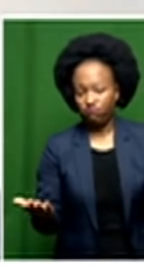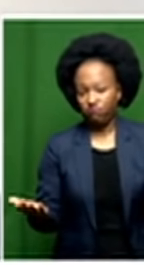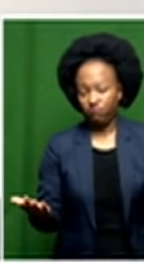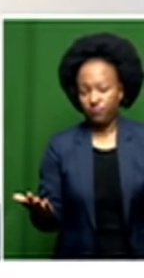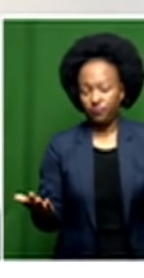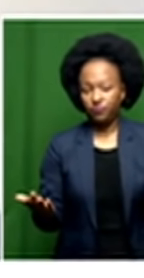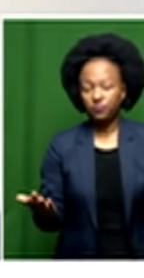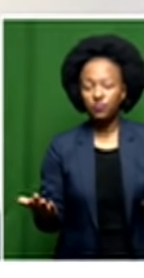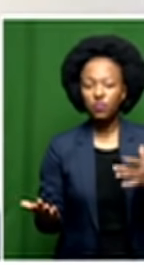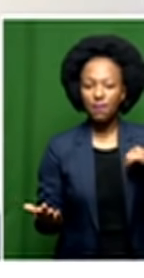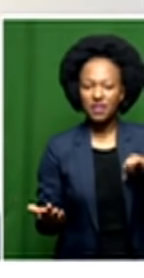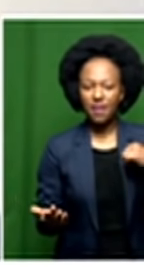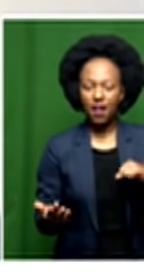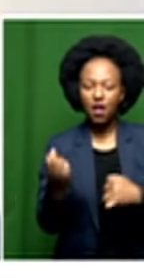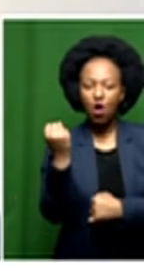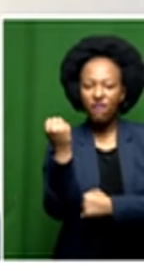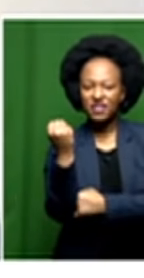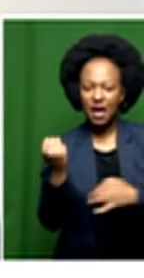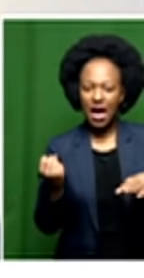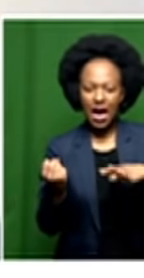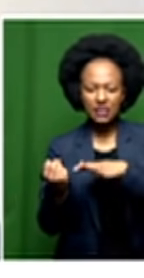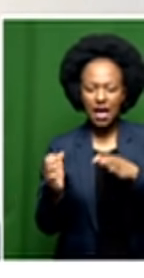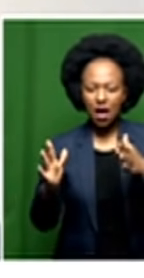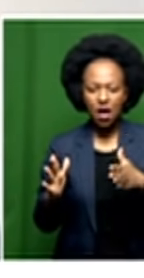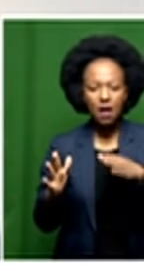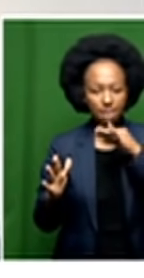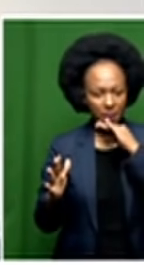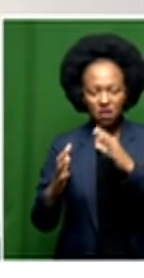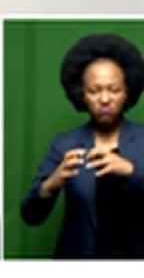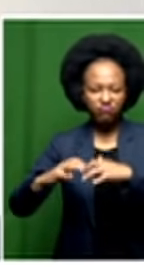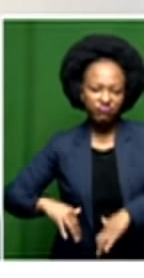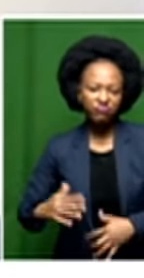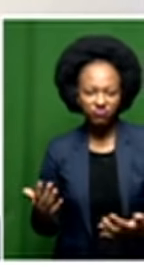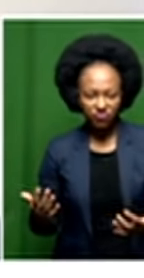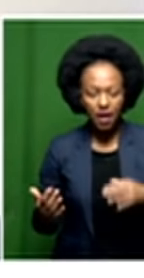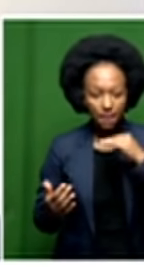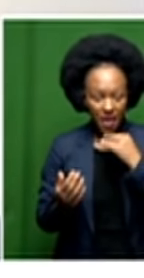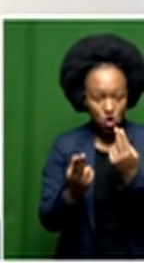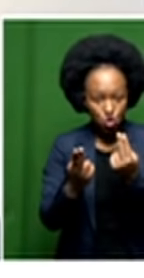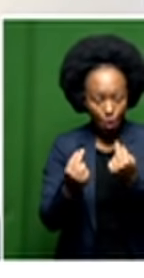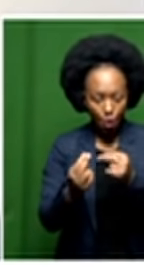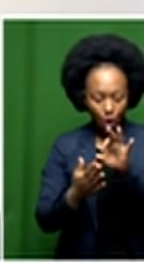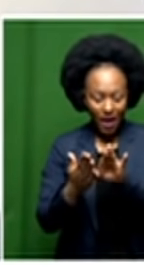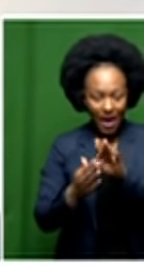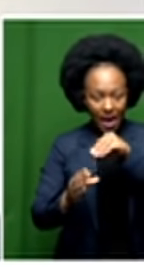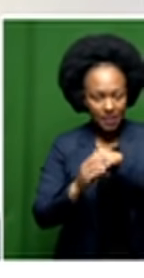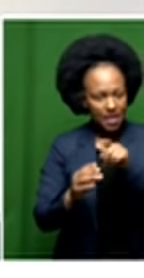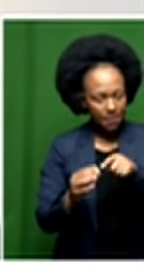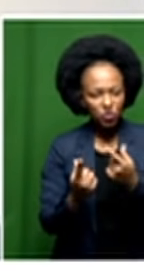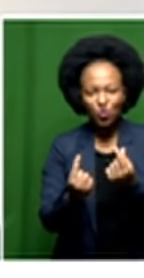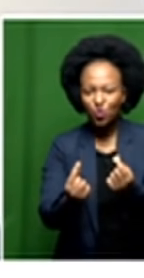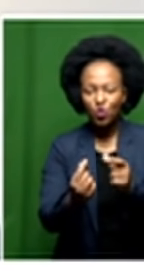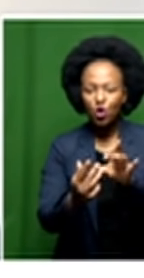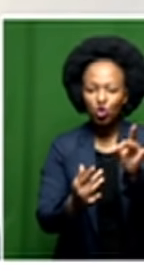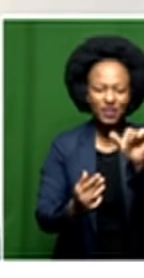the municipal officers, councillors must leave, and a new election must be convened. There will be no other choice